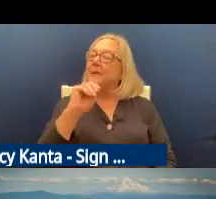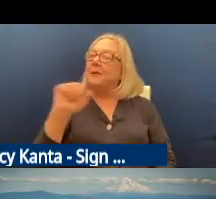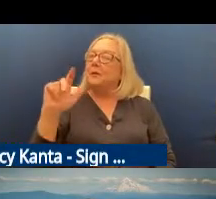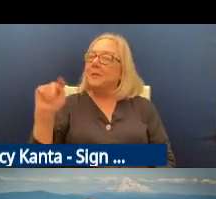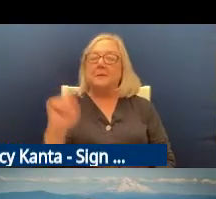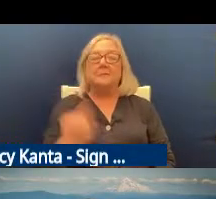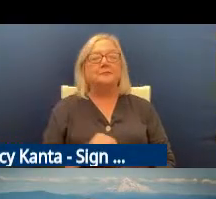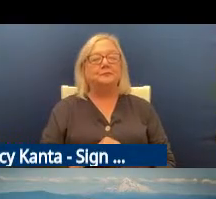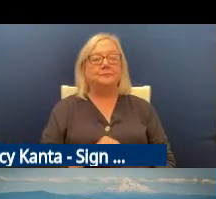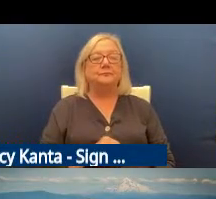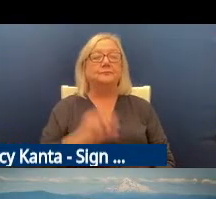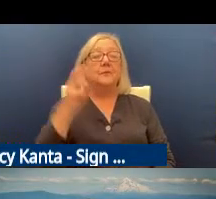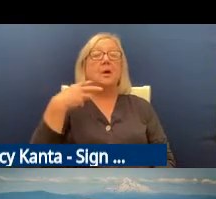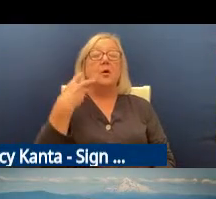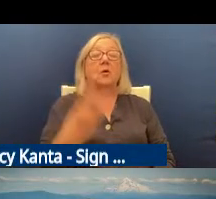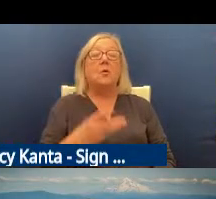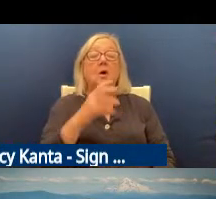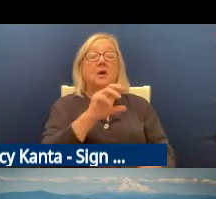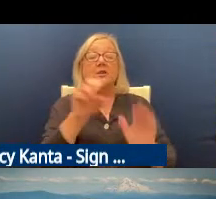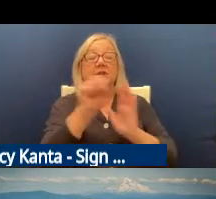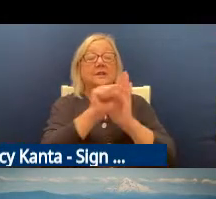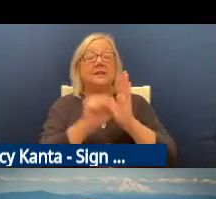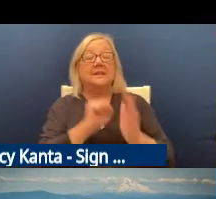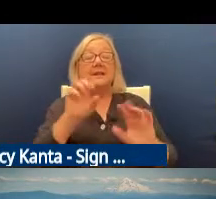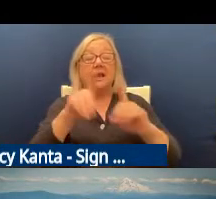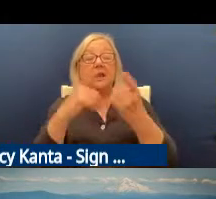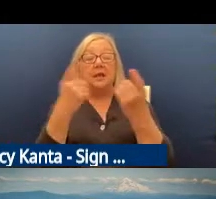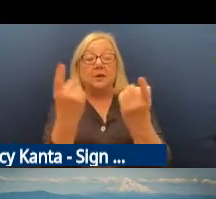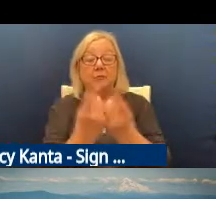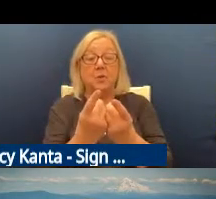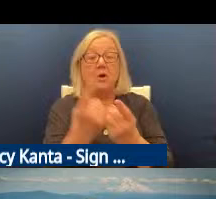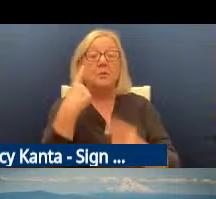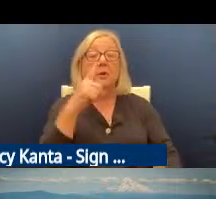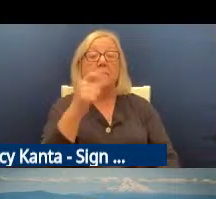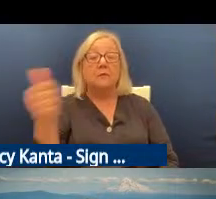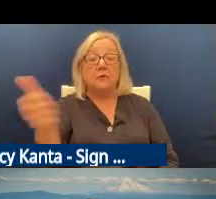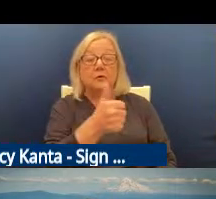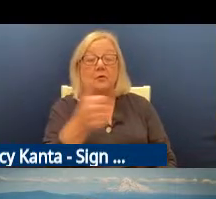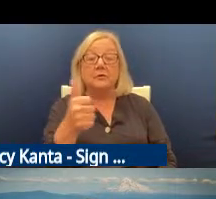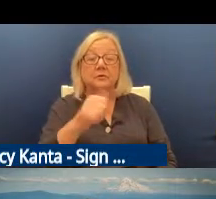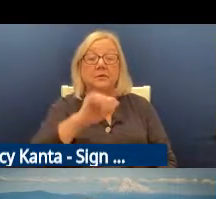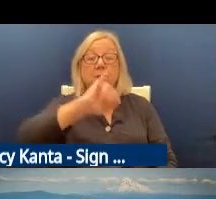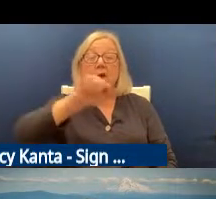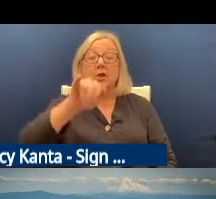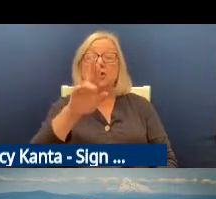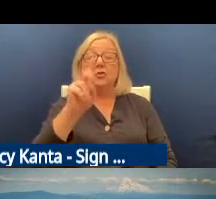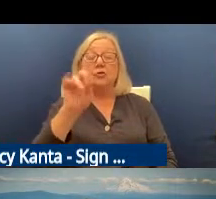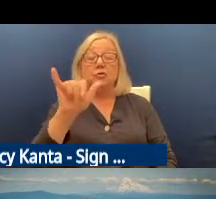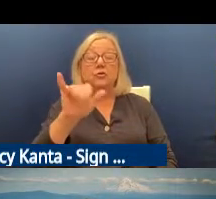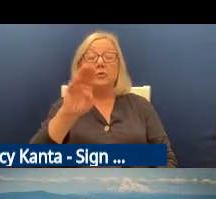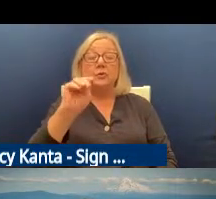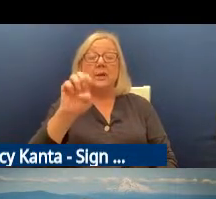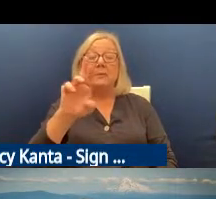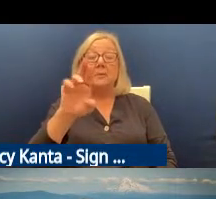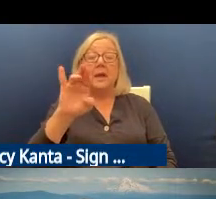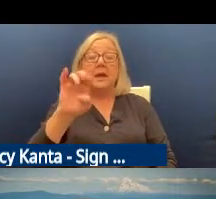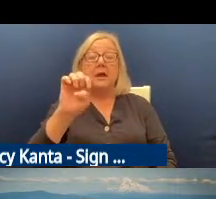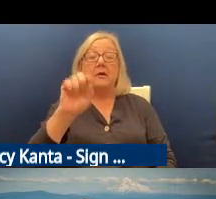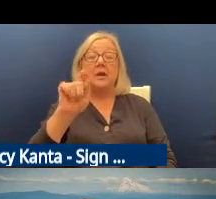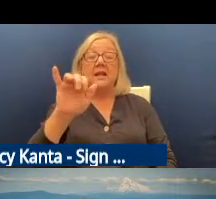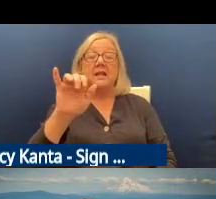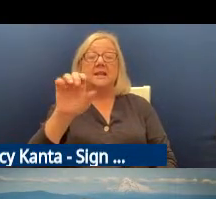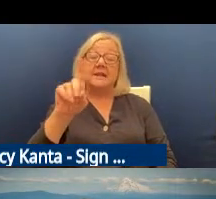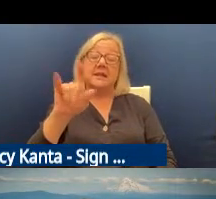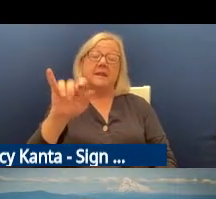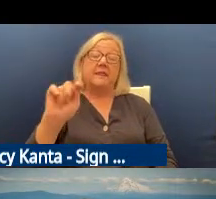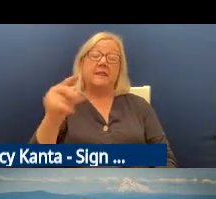Our Washington State Department of Transportation, is Julie Meredith here? Julie, Secretary Meredith is not.